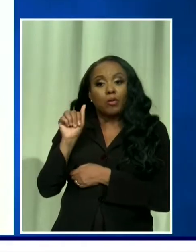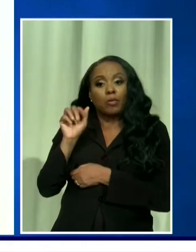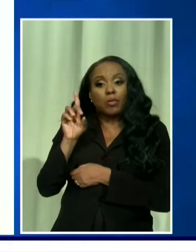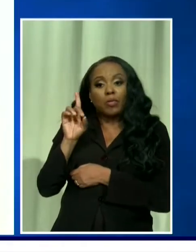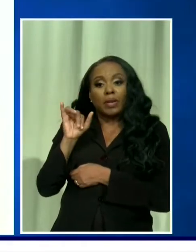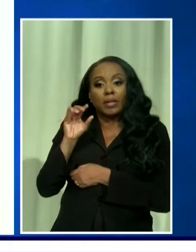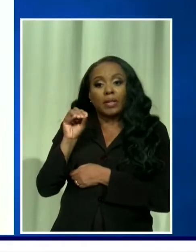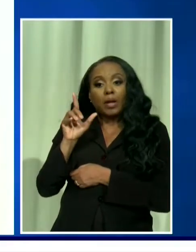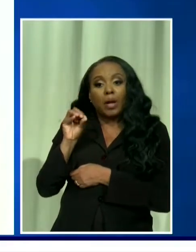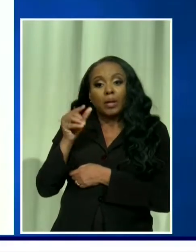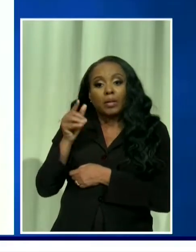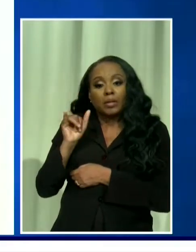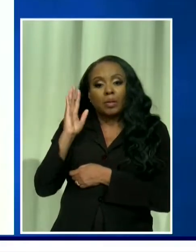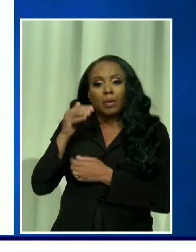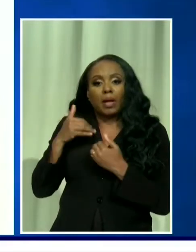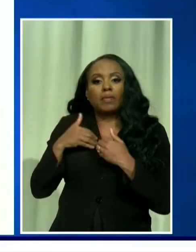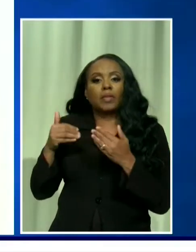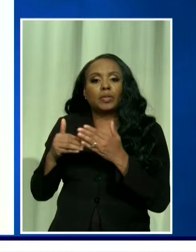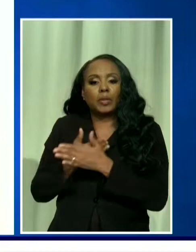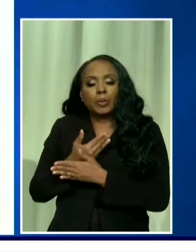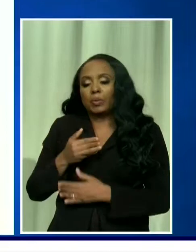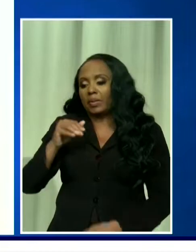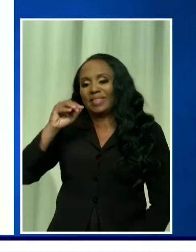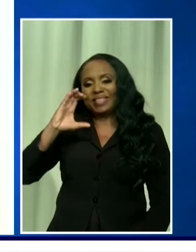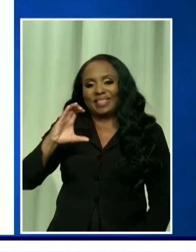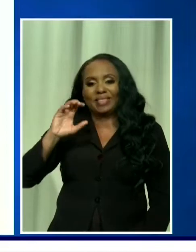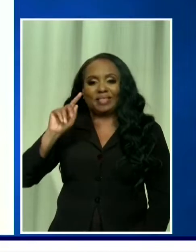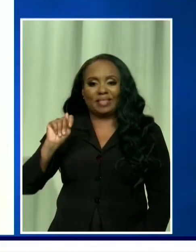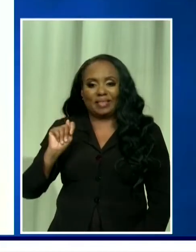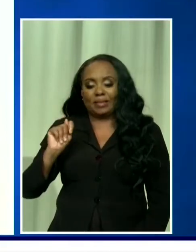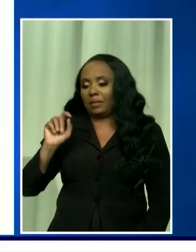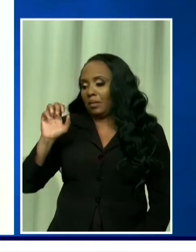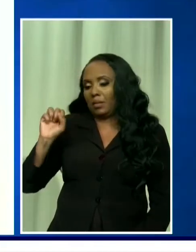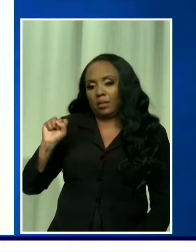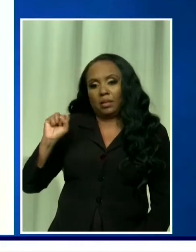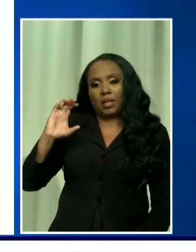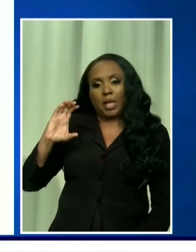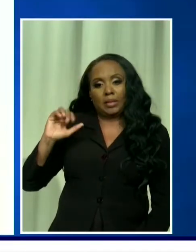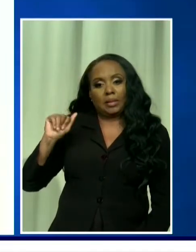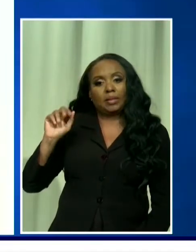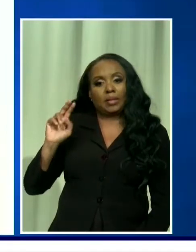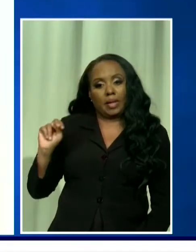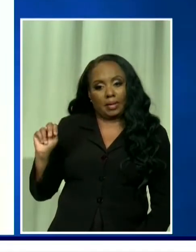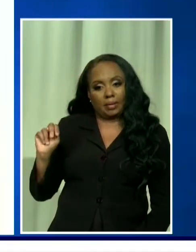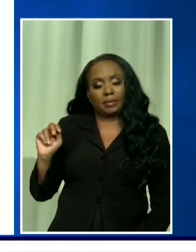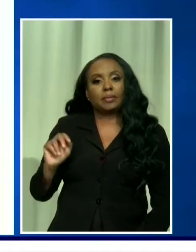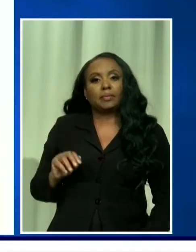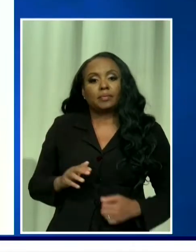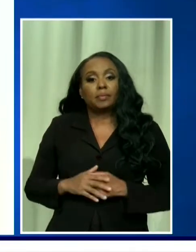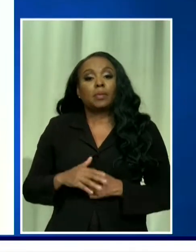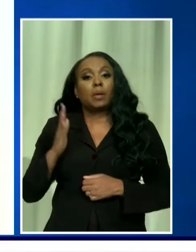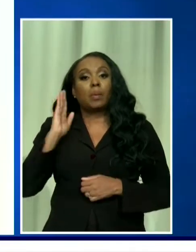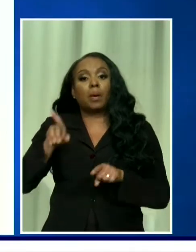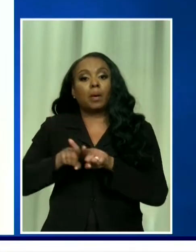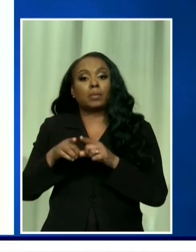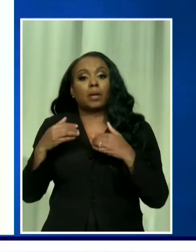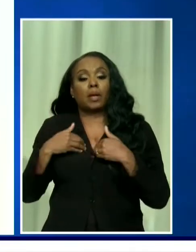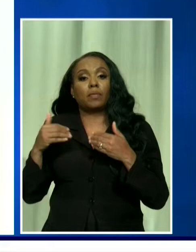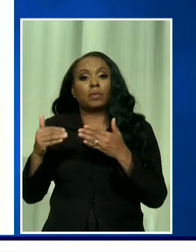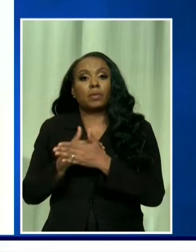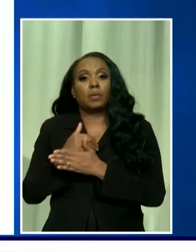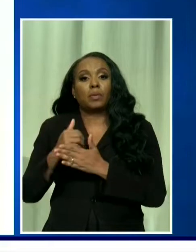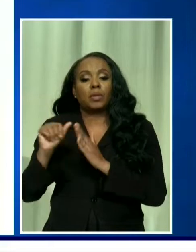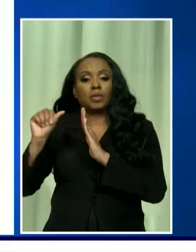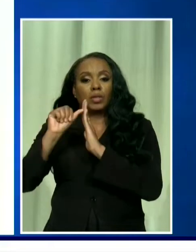CT scan ensemble, making it the 5th on island. The facility will also house a new operating